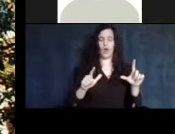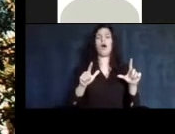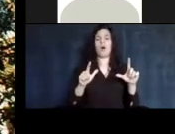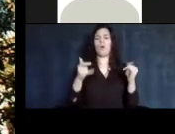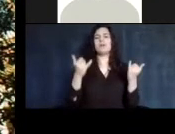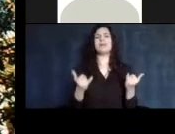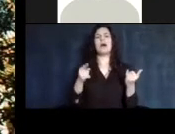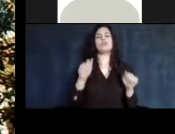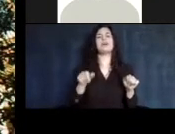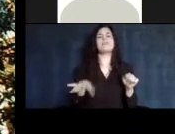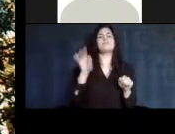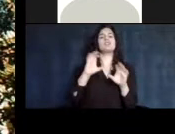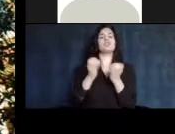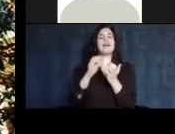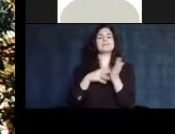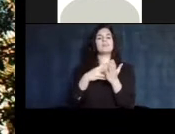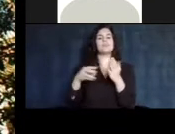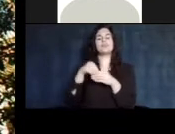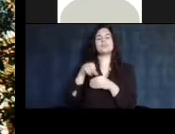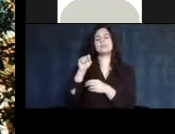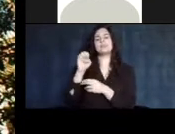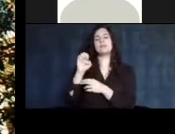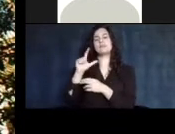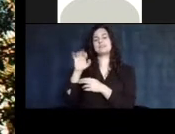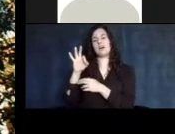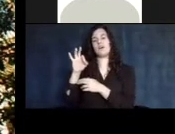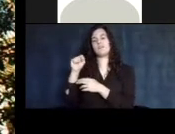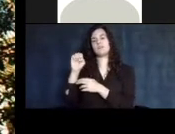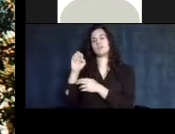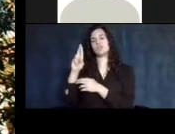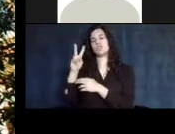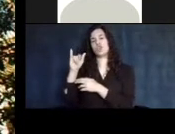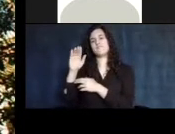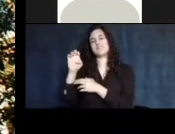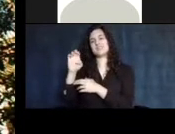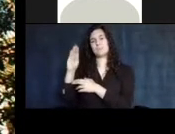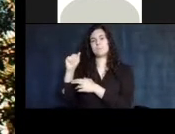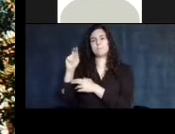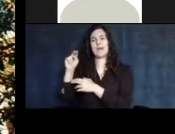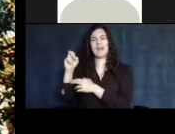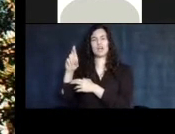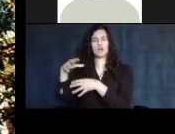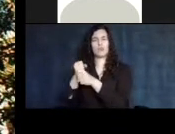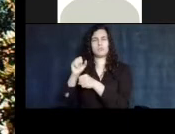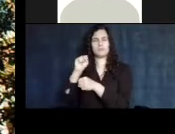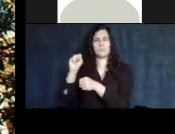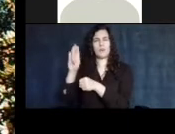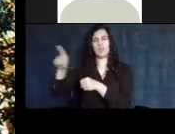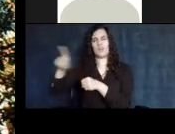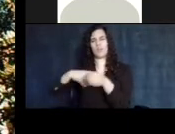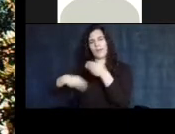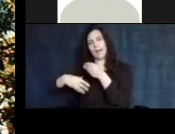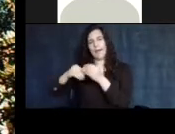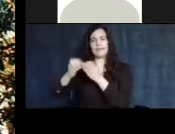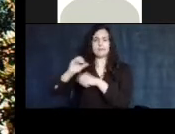your self-service banner. So once you get added into your fall classes, then you can check your self-service for your class